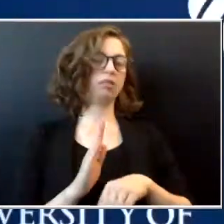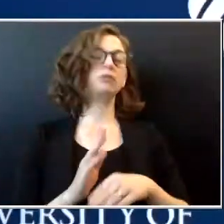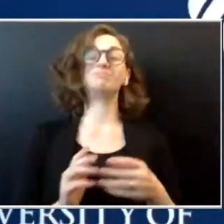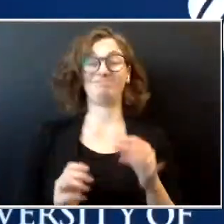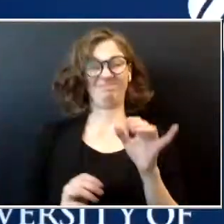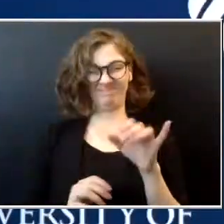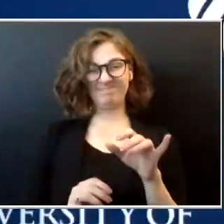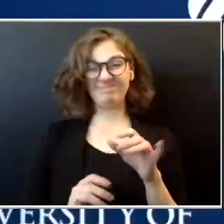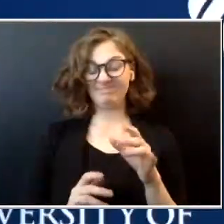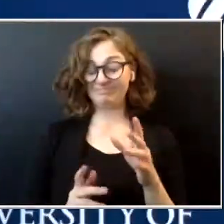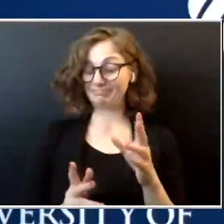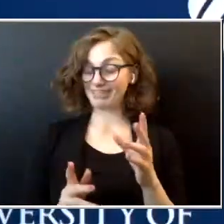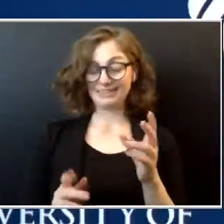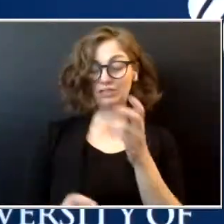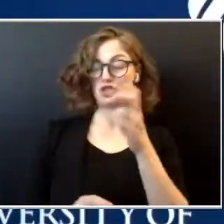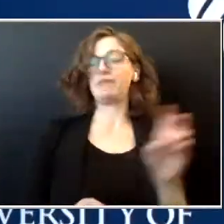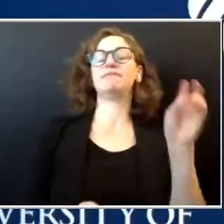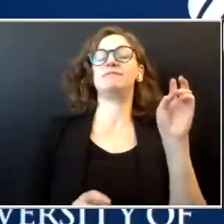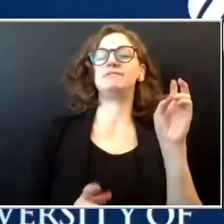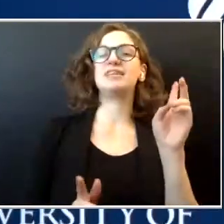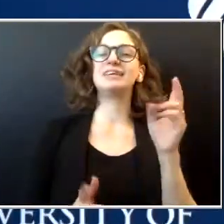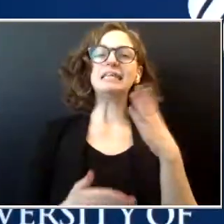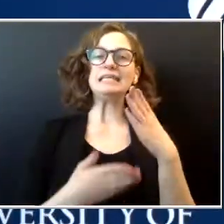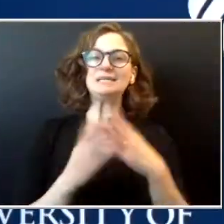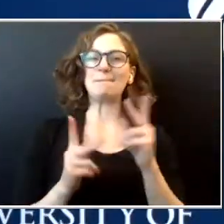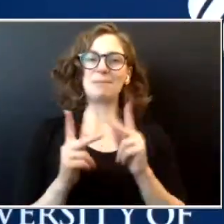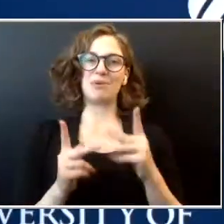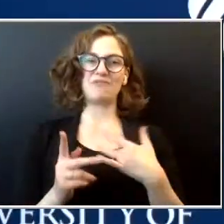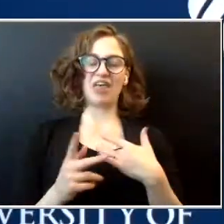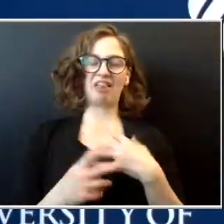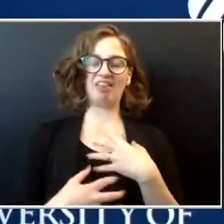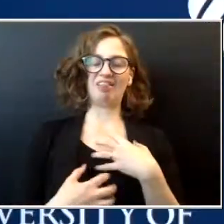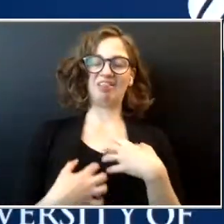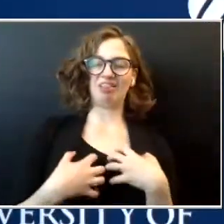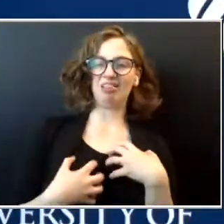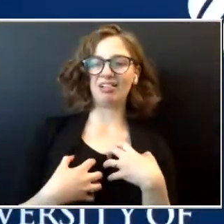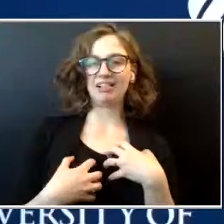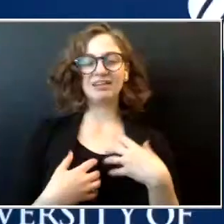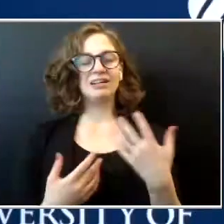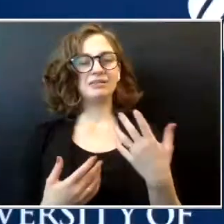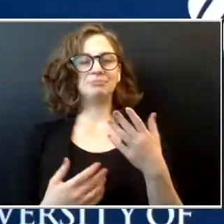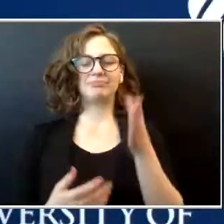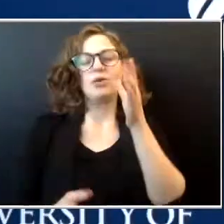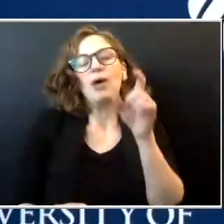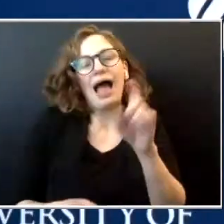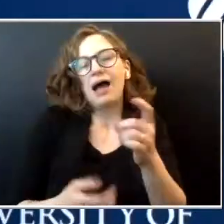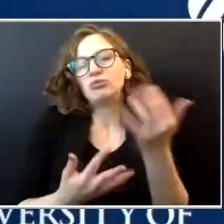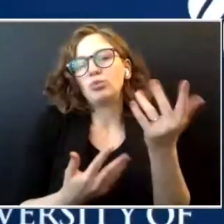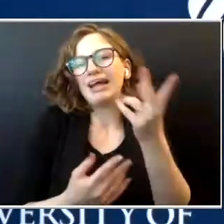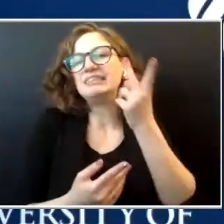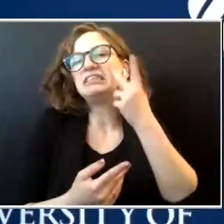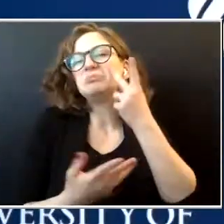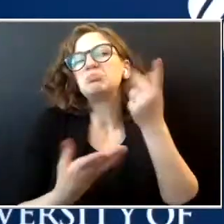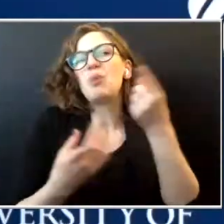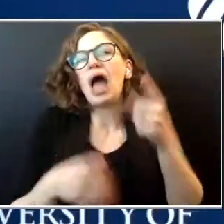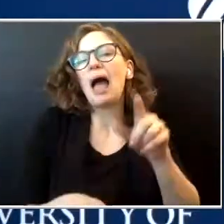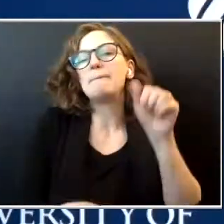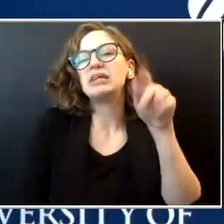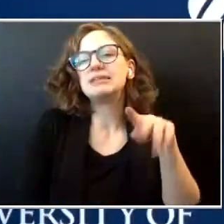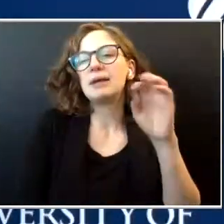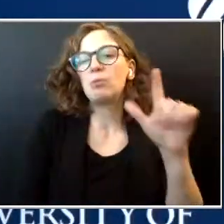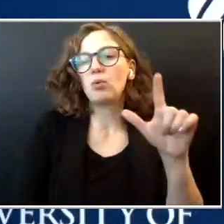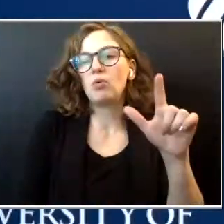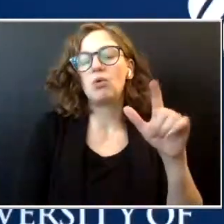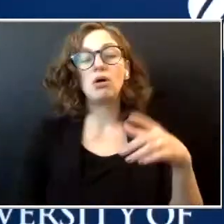so far. Again, we have to wait to see exactly what they do say in April. But the CDC has cited not